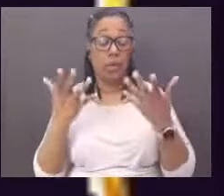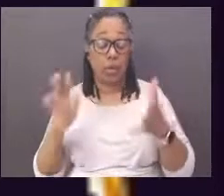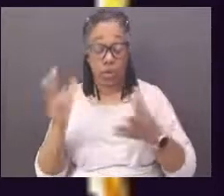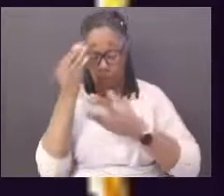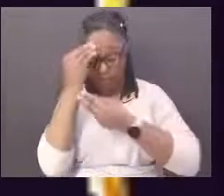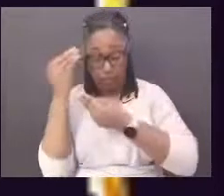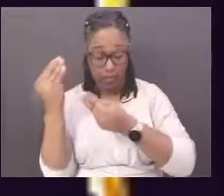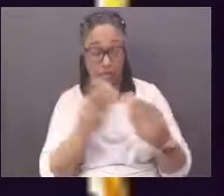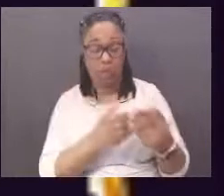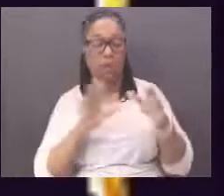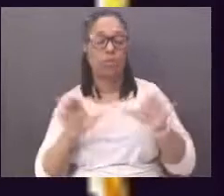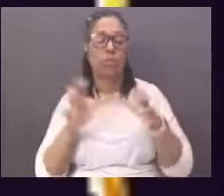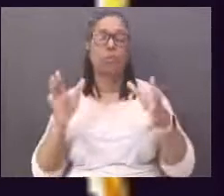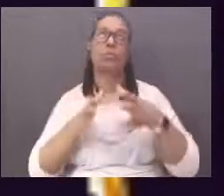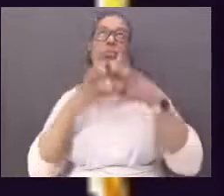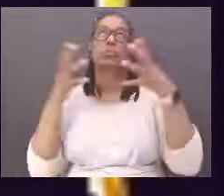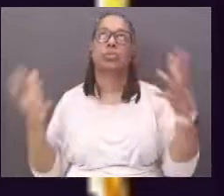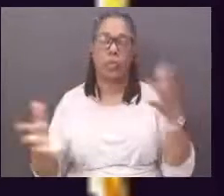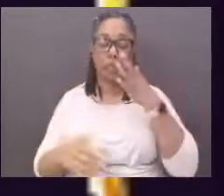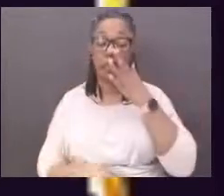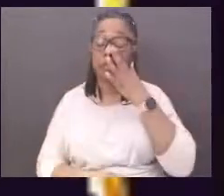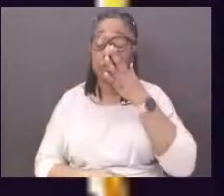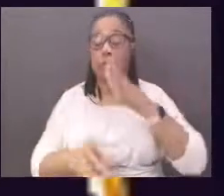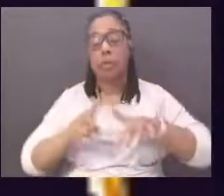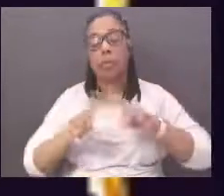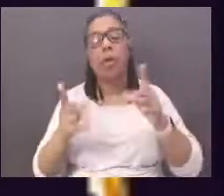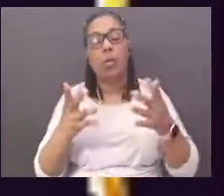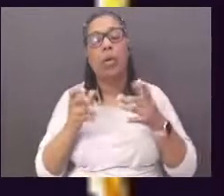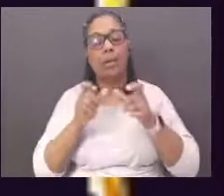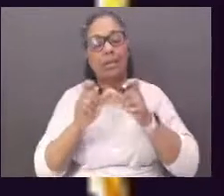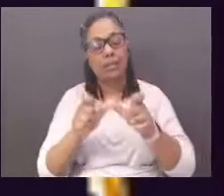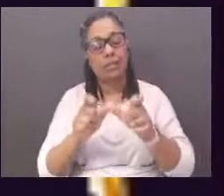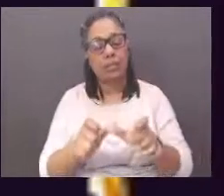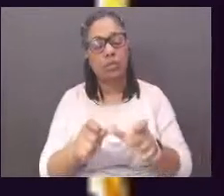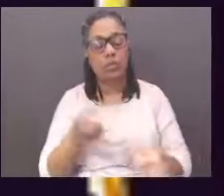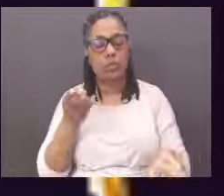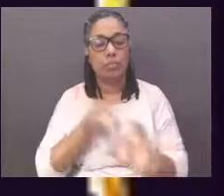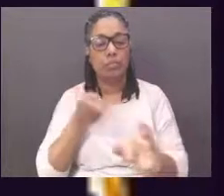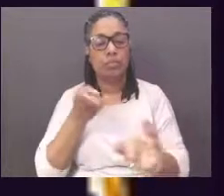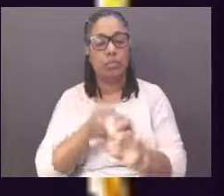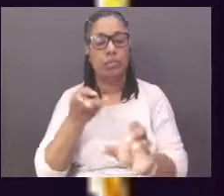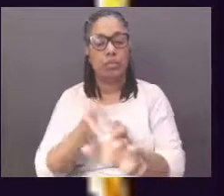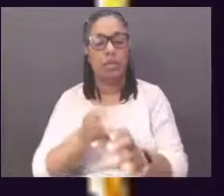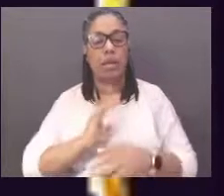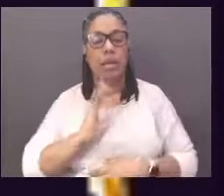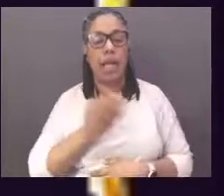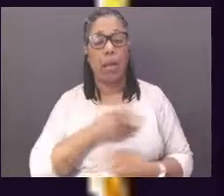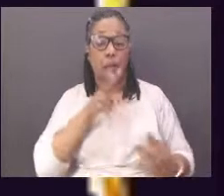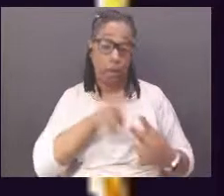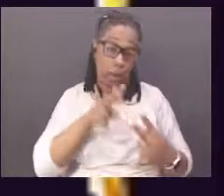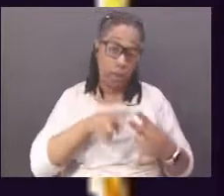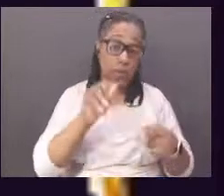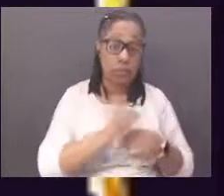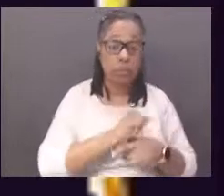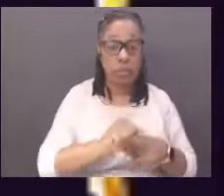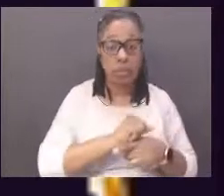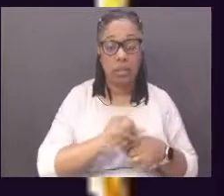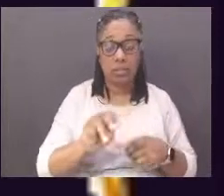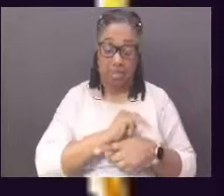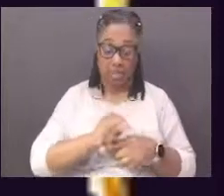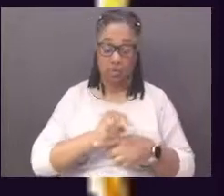as well members to continue to participate in our couples ministry that will take